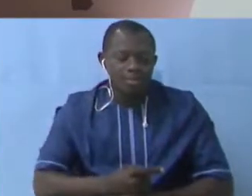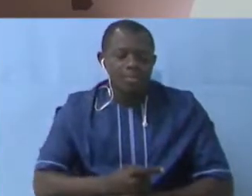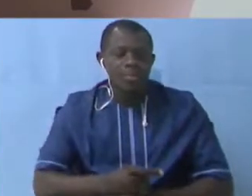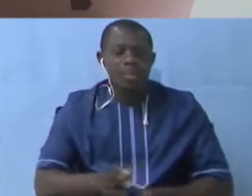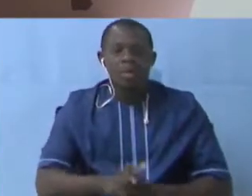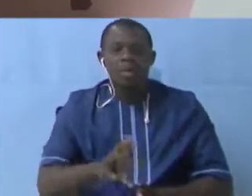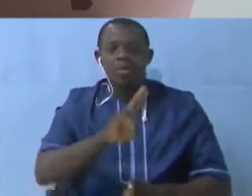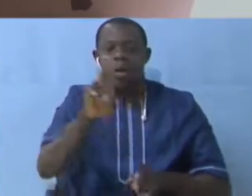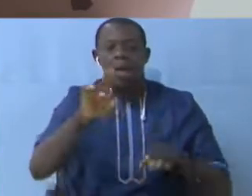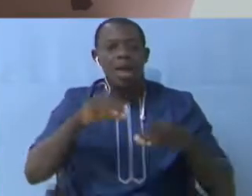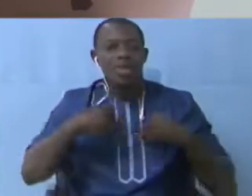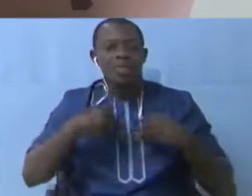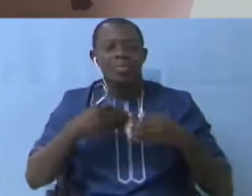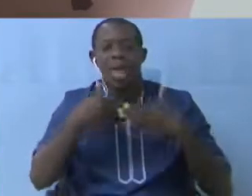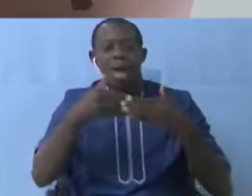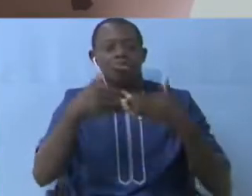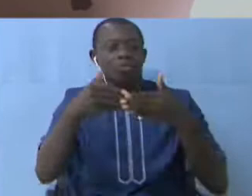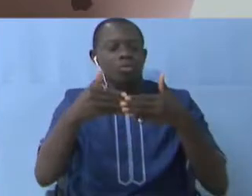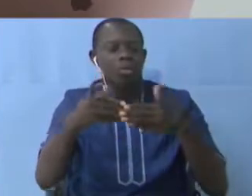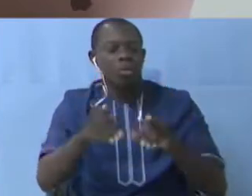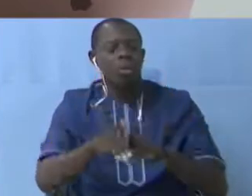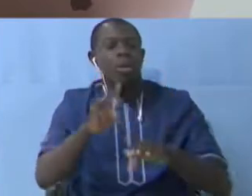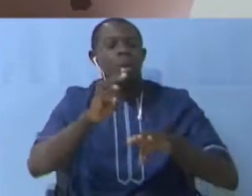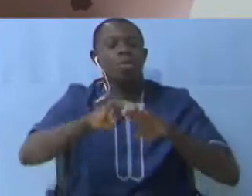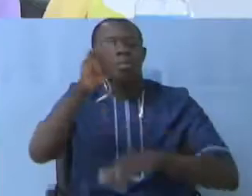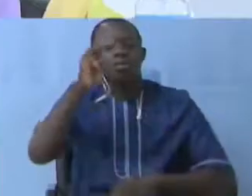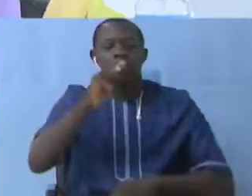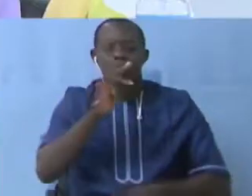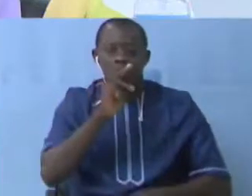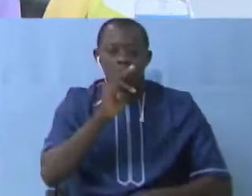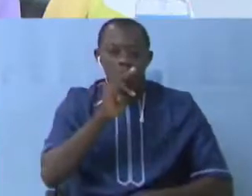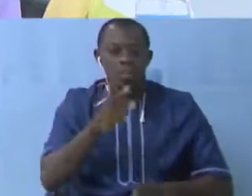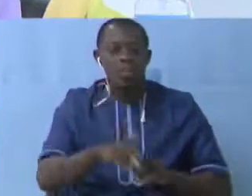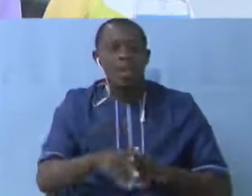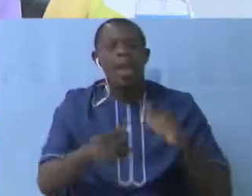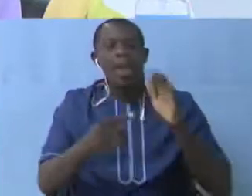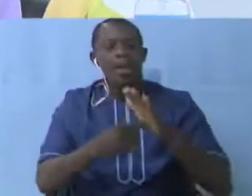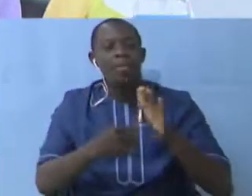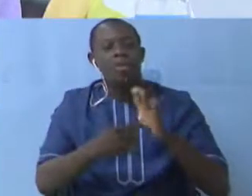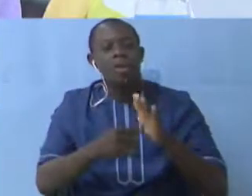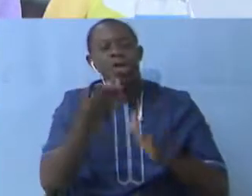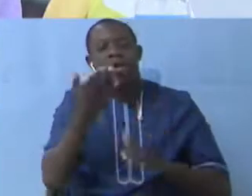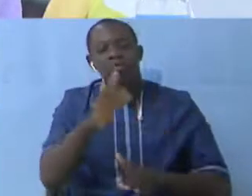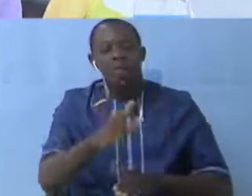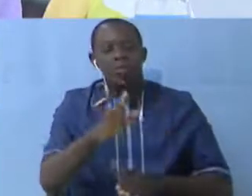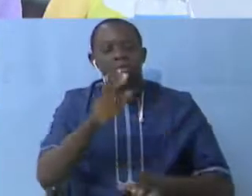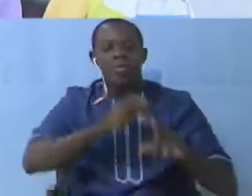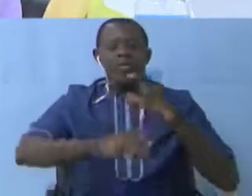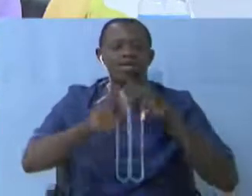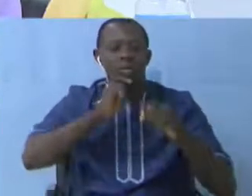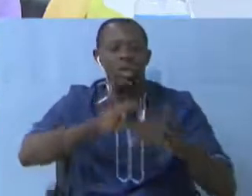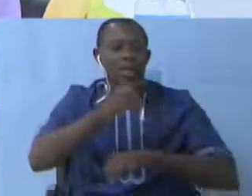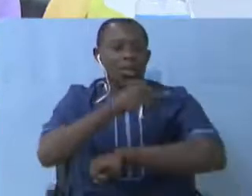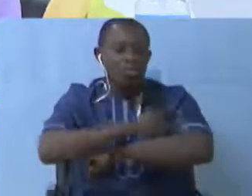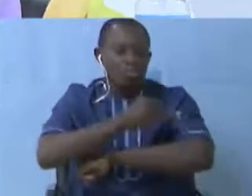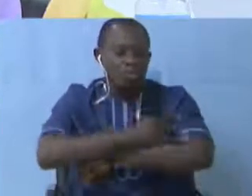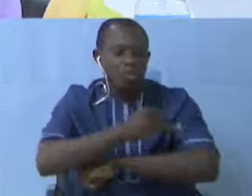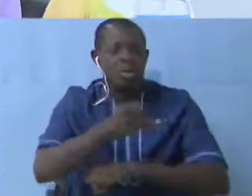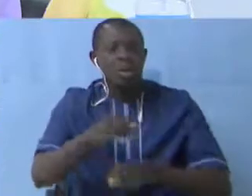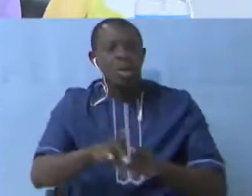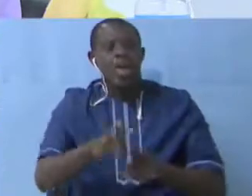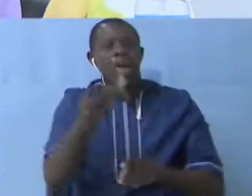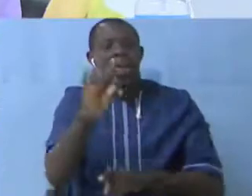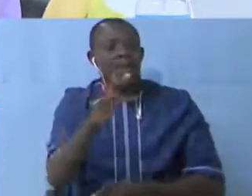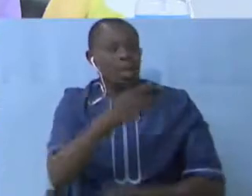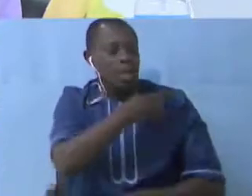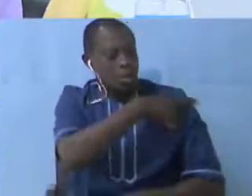denouncing his action. Most of, at least the key actors from the professional institutions, even the